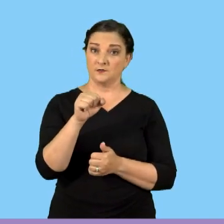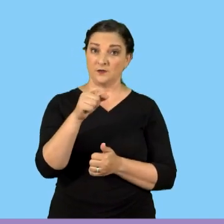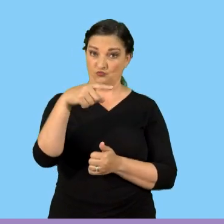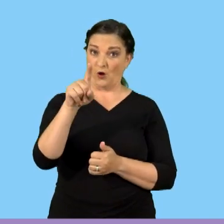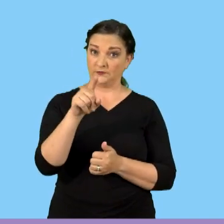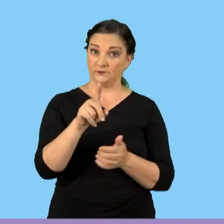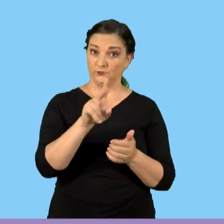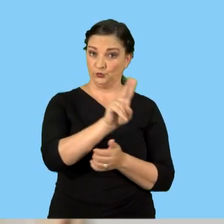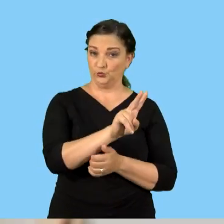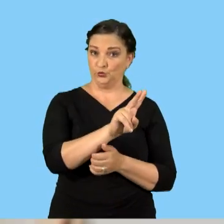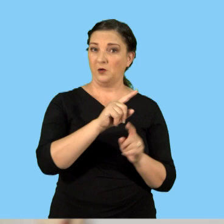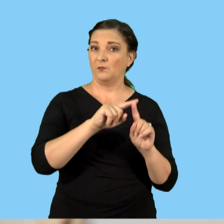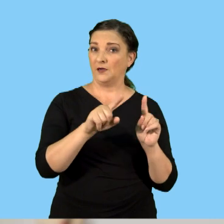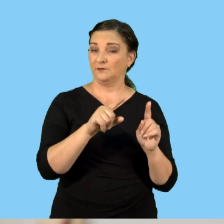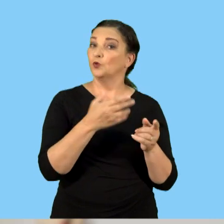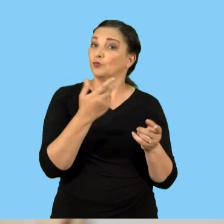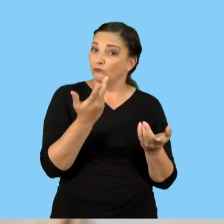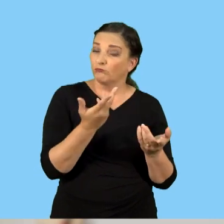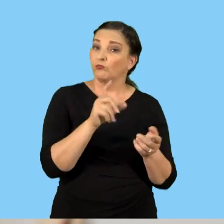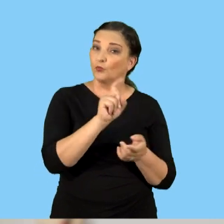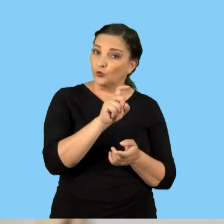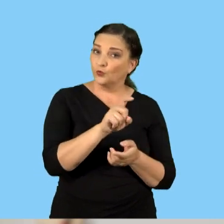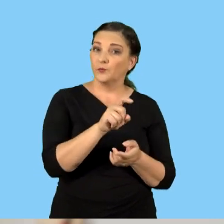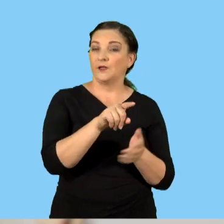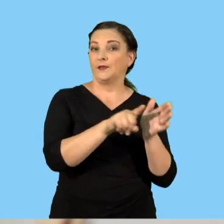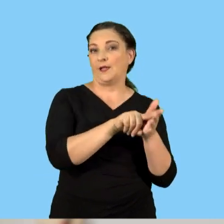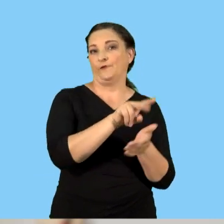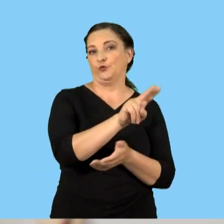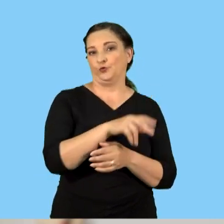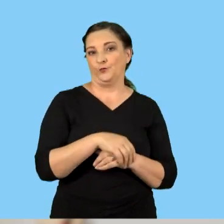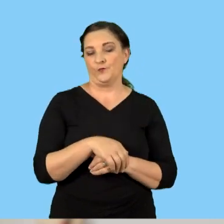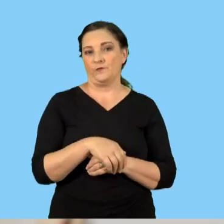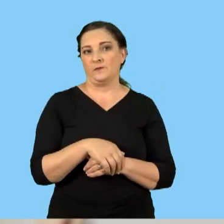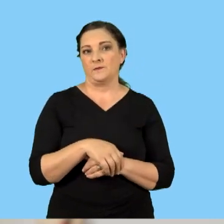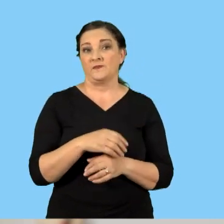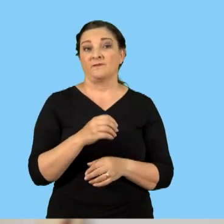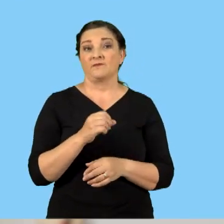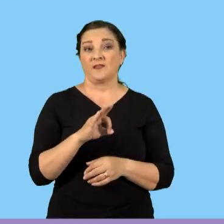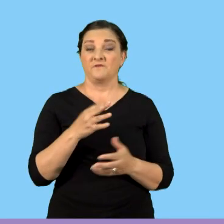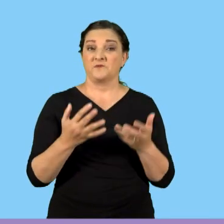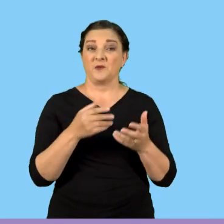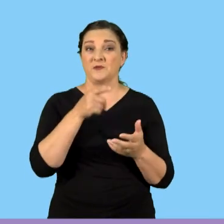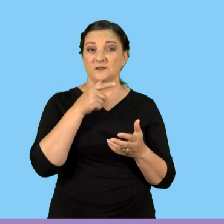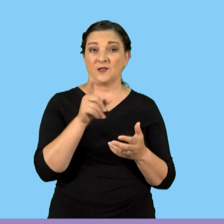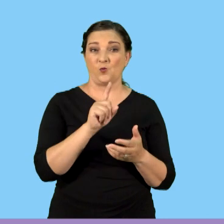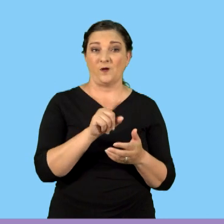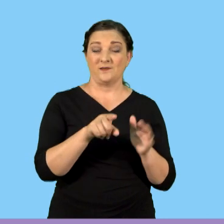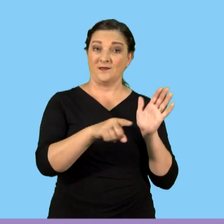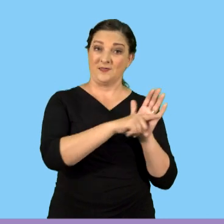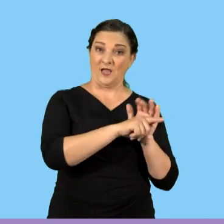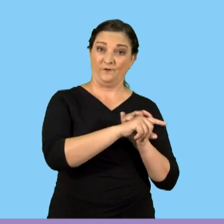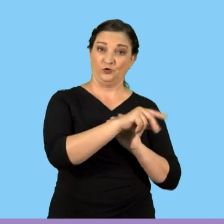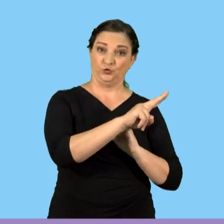in thinking of 2, but another possibility is the negative 2. So in the same way, if we say negative